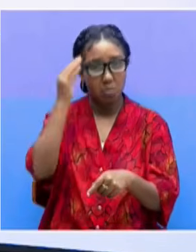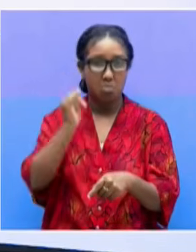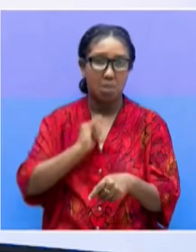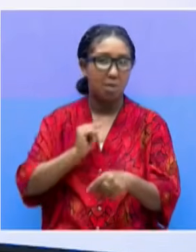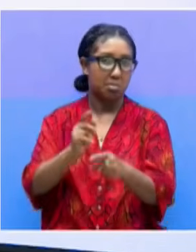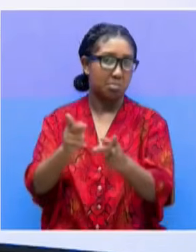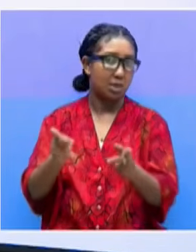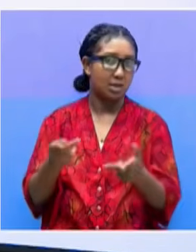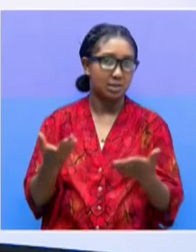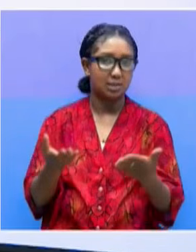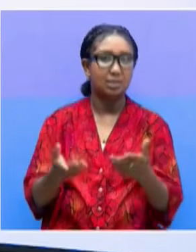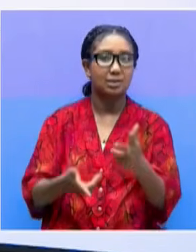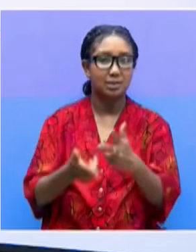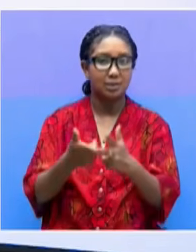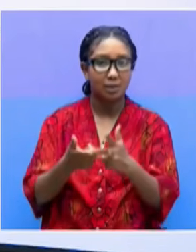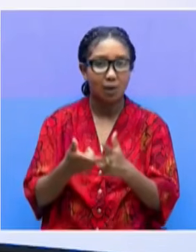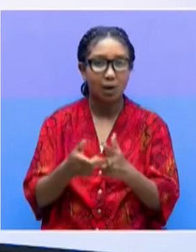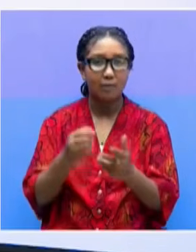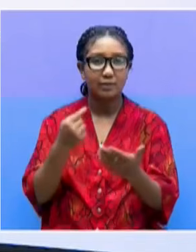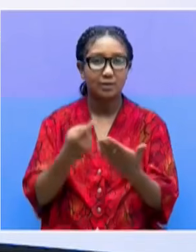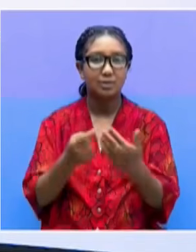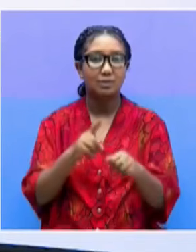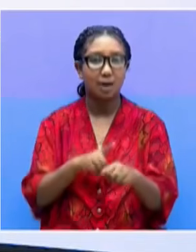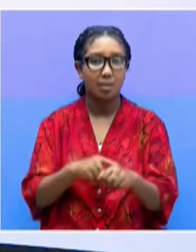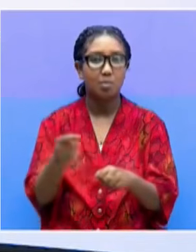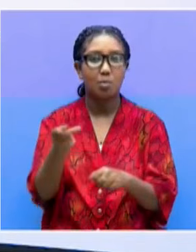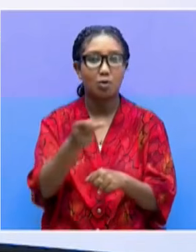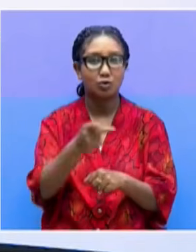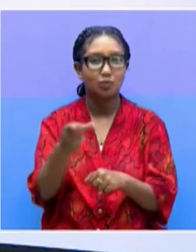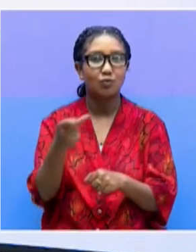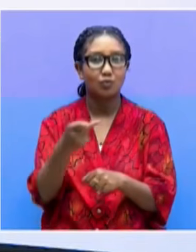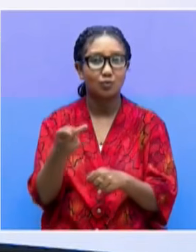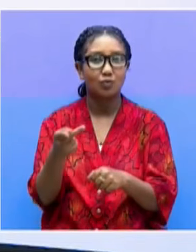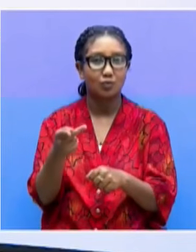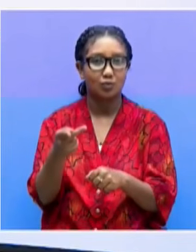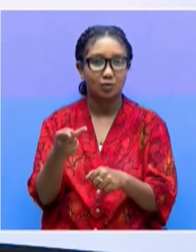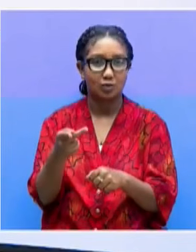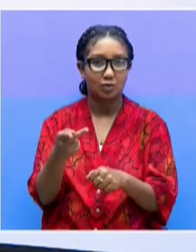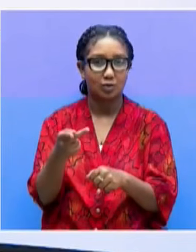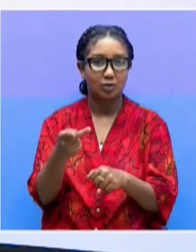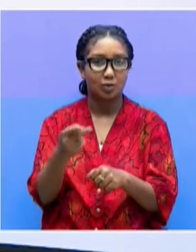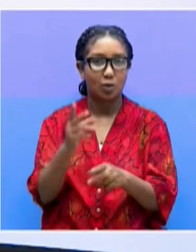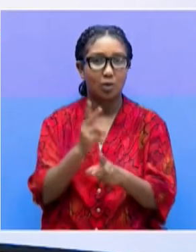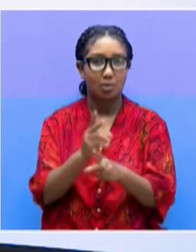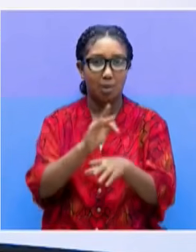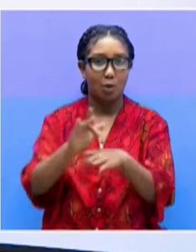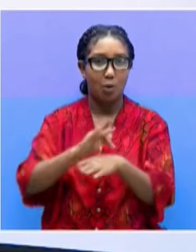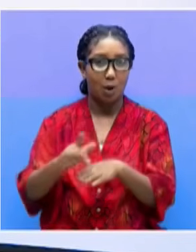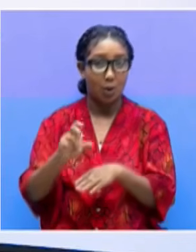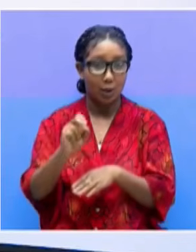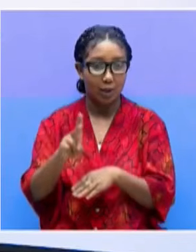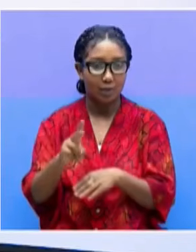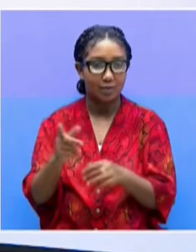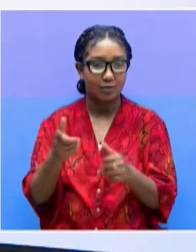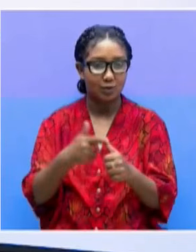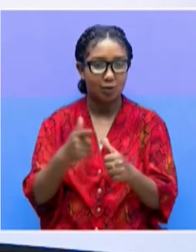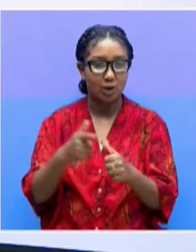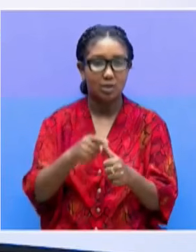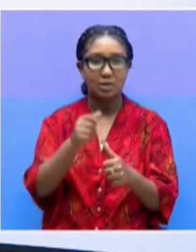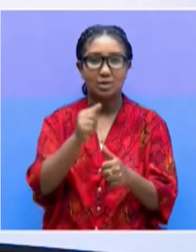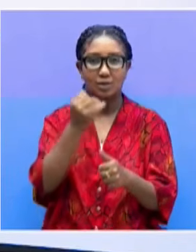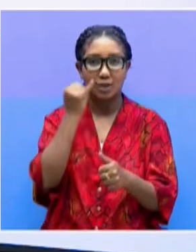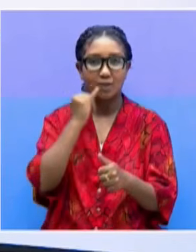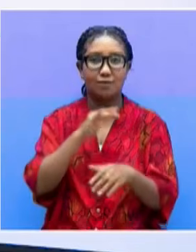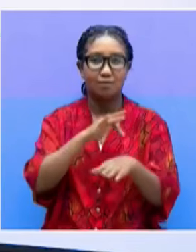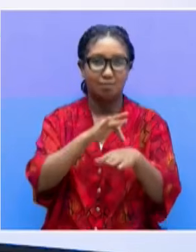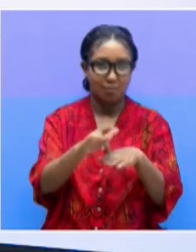my place. And 3, this time, both of the clauses are waiting for you, okay? On the first one, the if